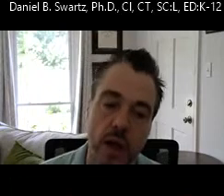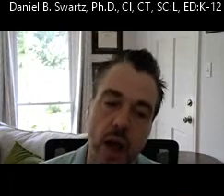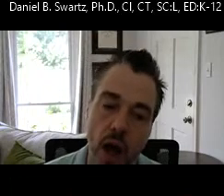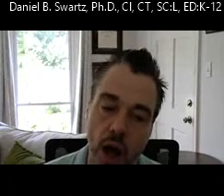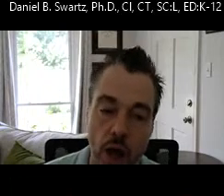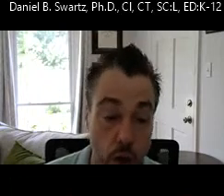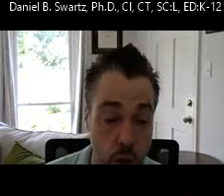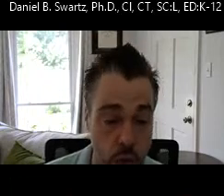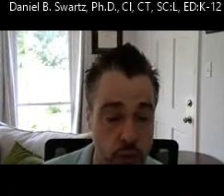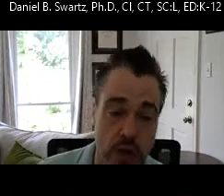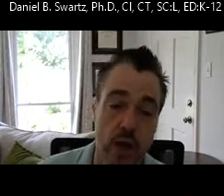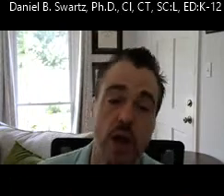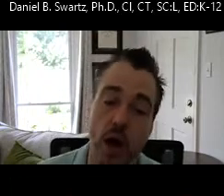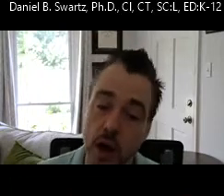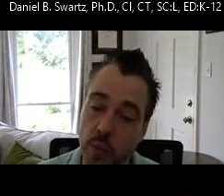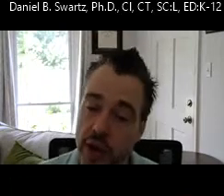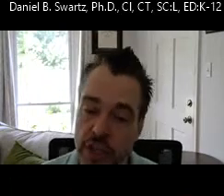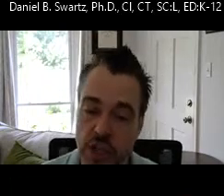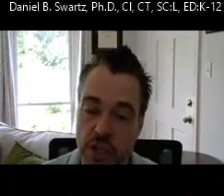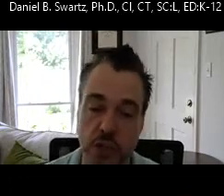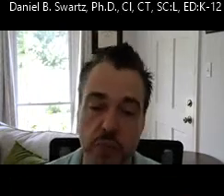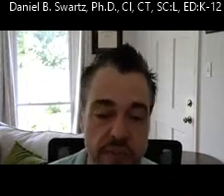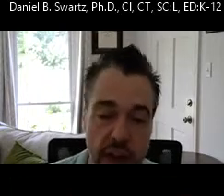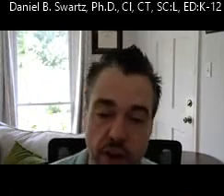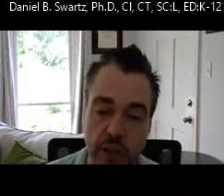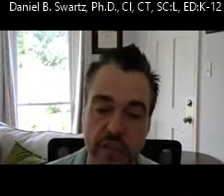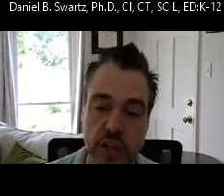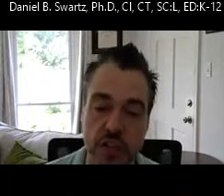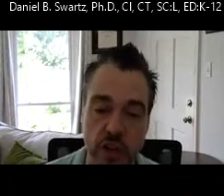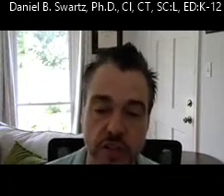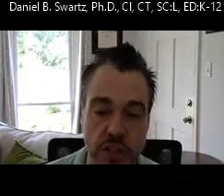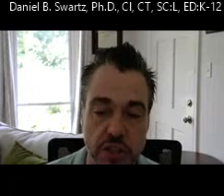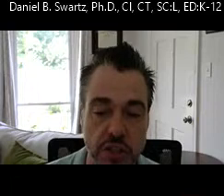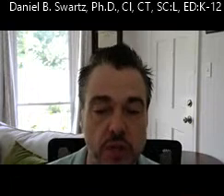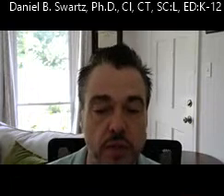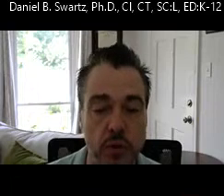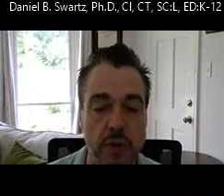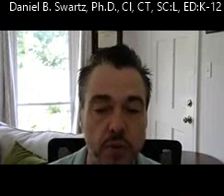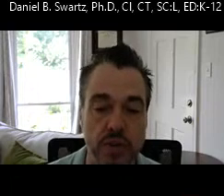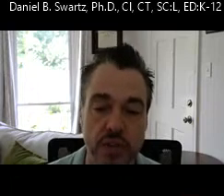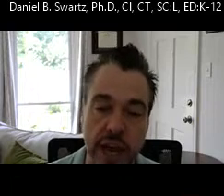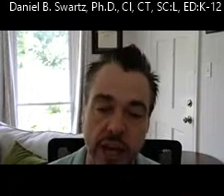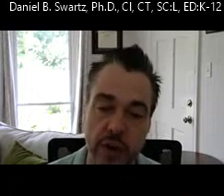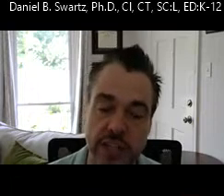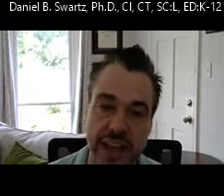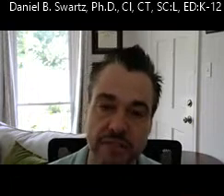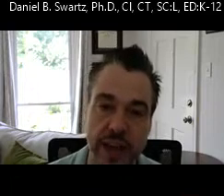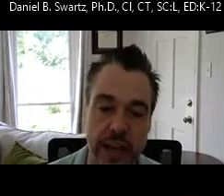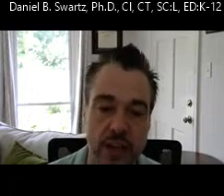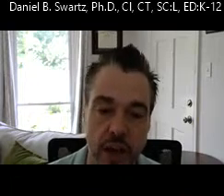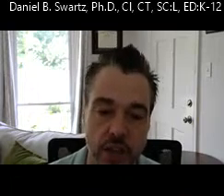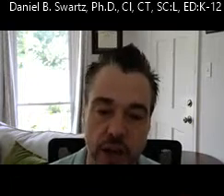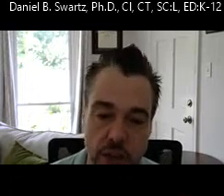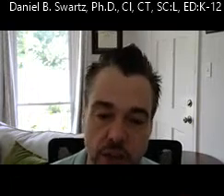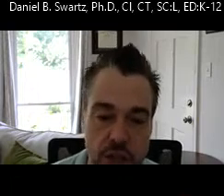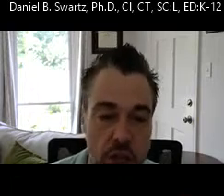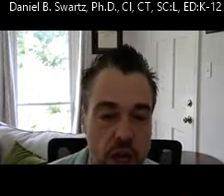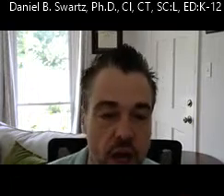3rd. Who? All practitioners who provide early intervention services, including both salaried staff